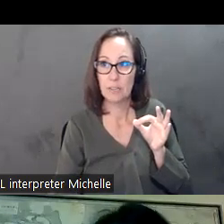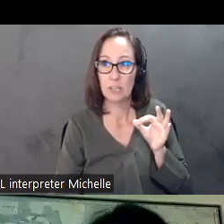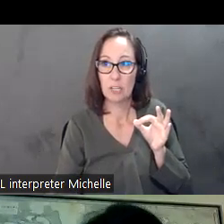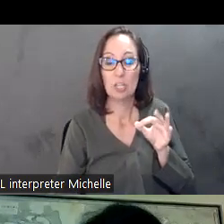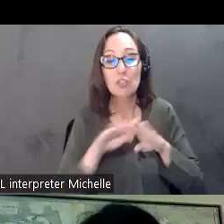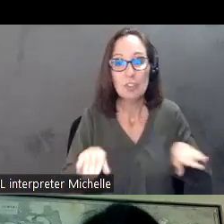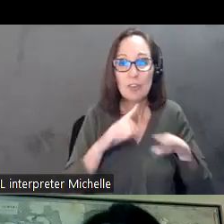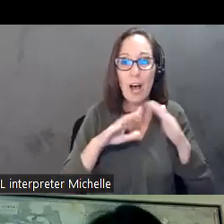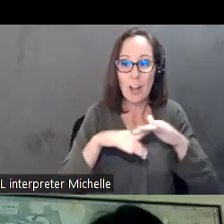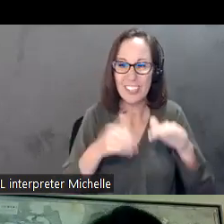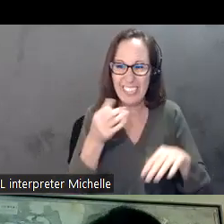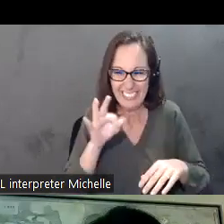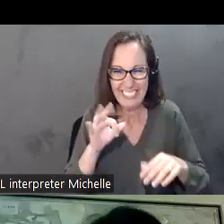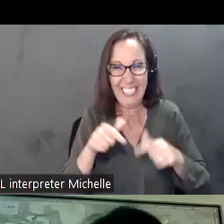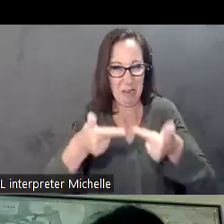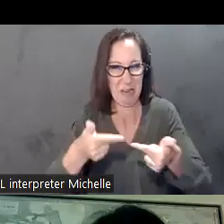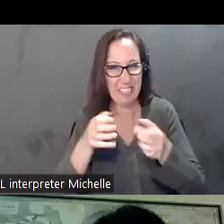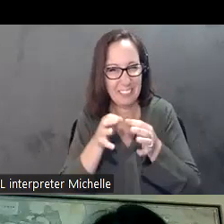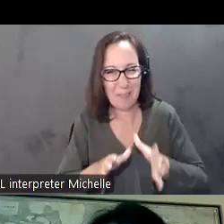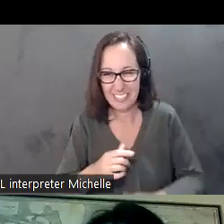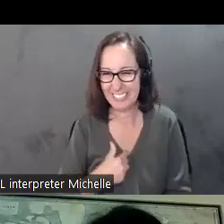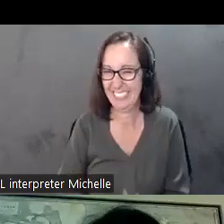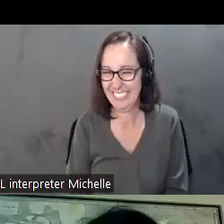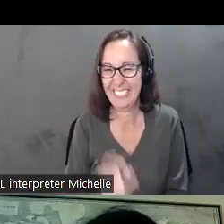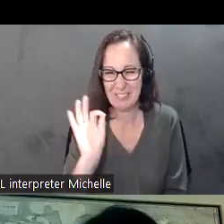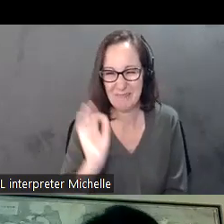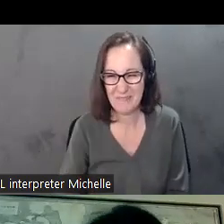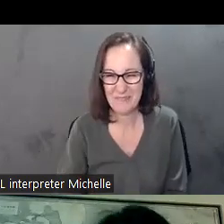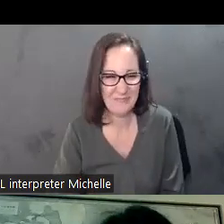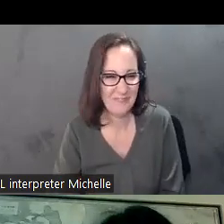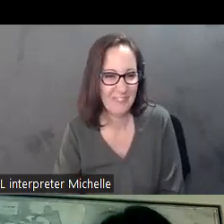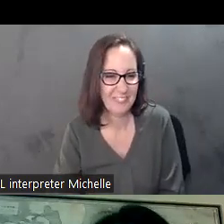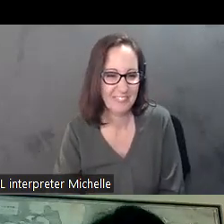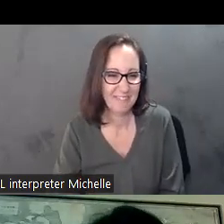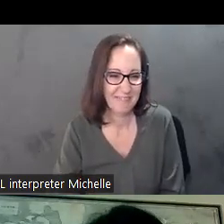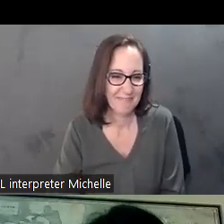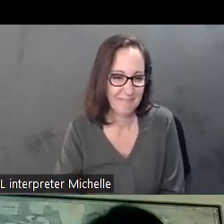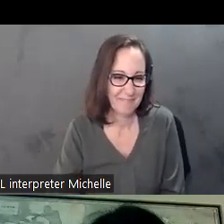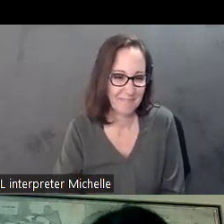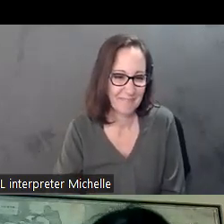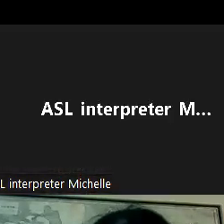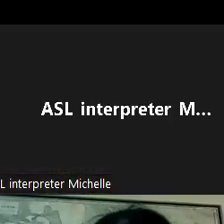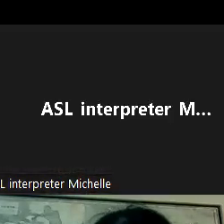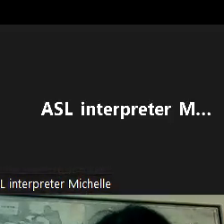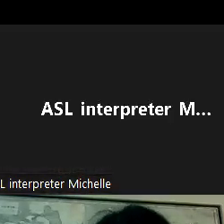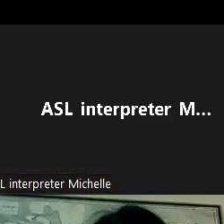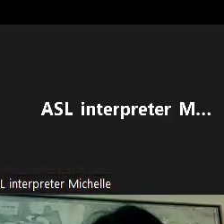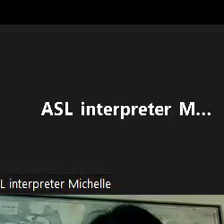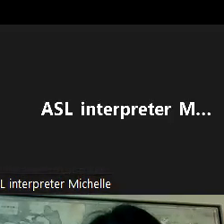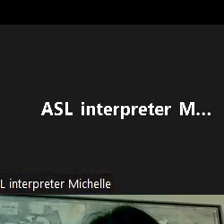in 2020, we have expanded that to all young adults through the age of 25 years